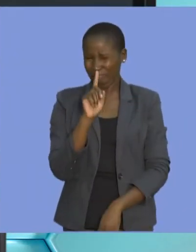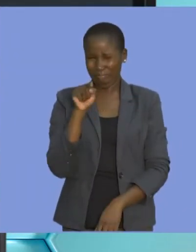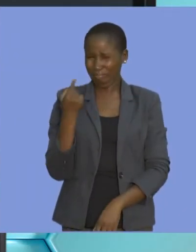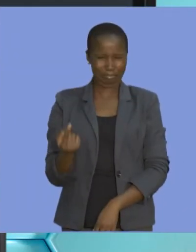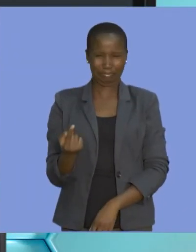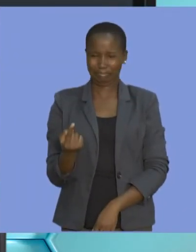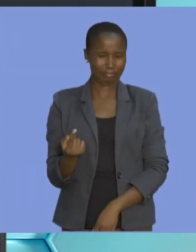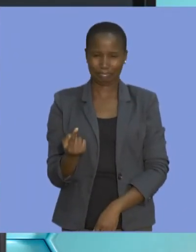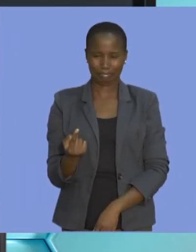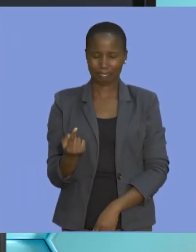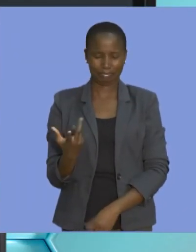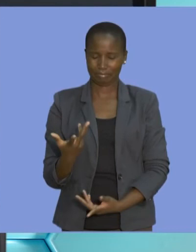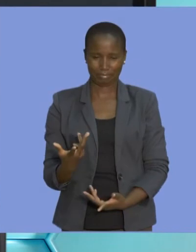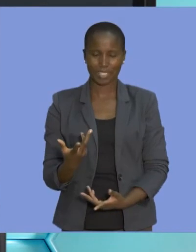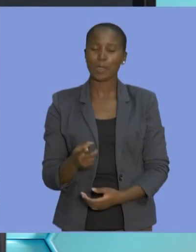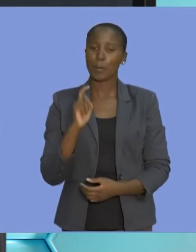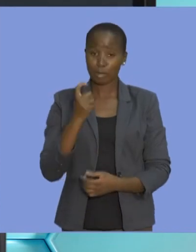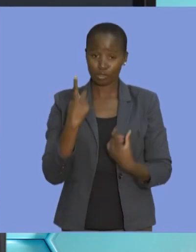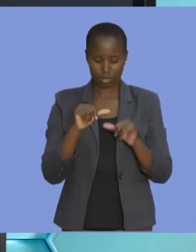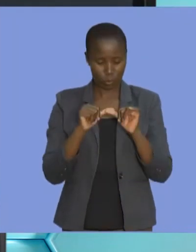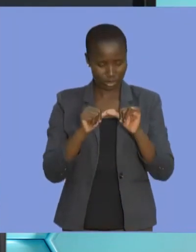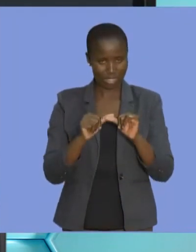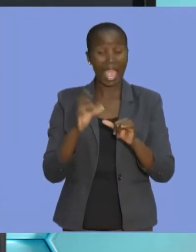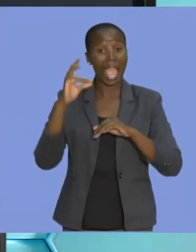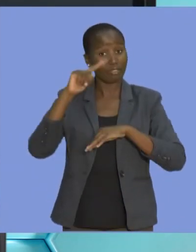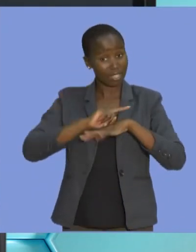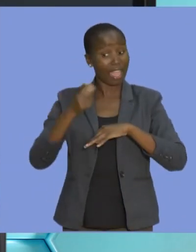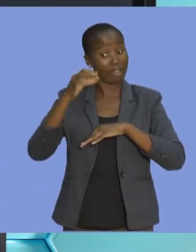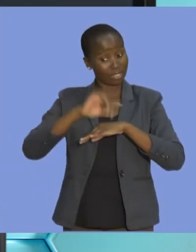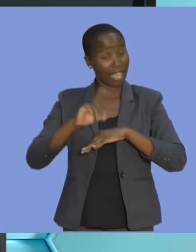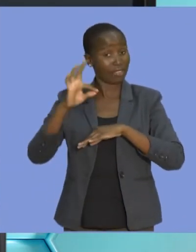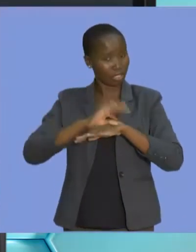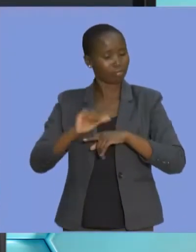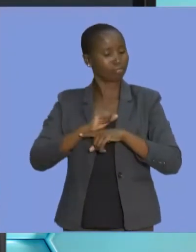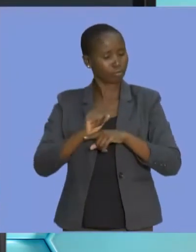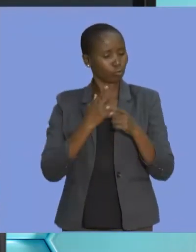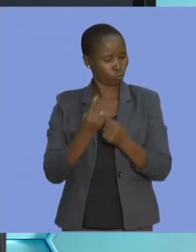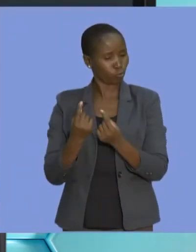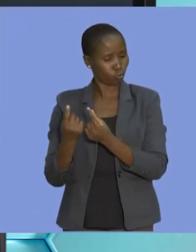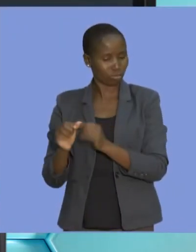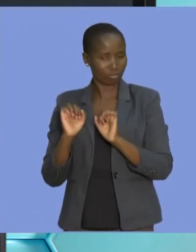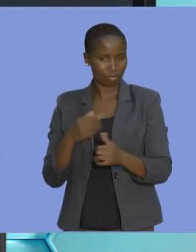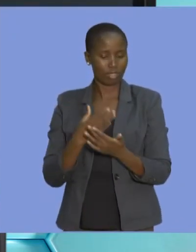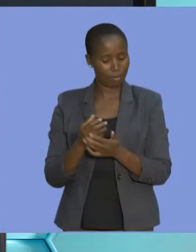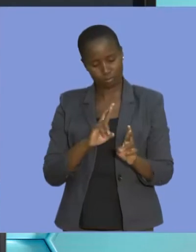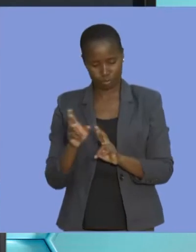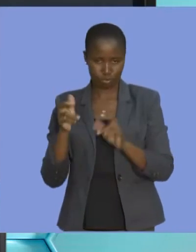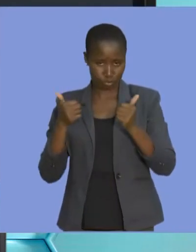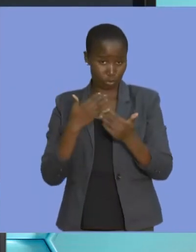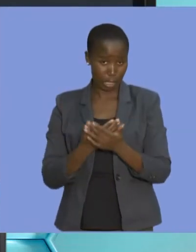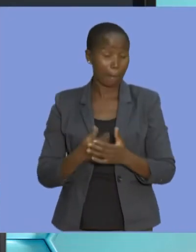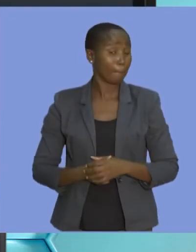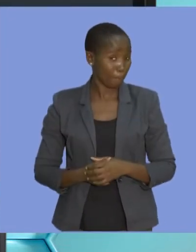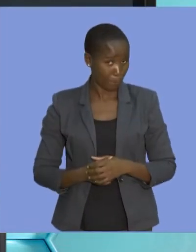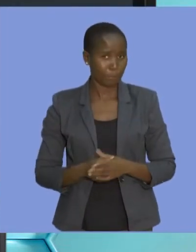impossible. It's the consistency that will get you through. Okay, great. So we were